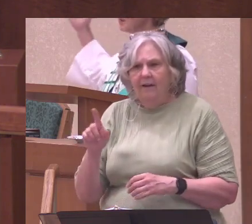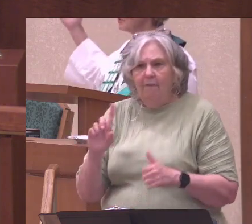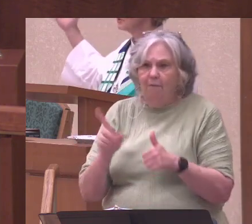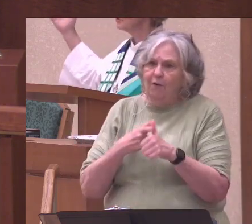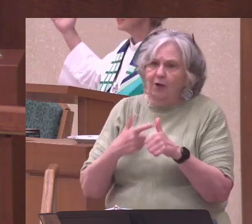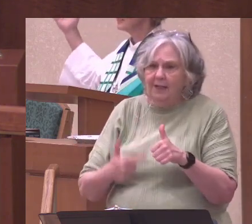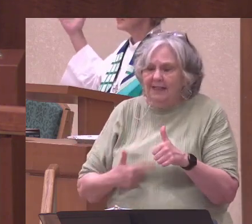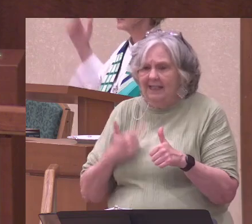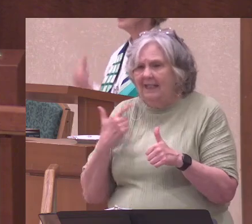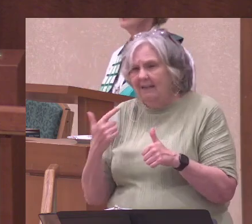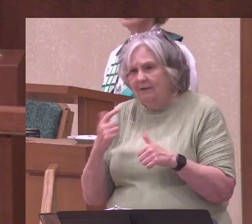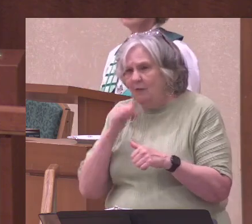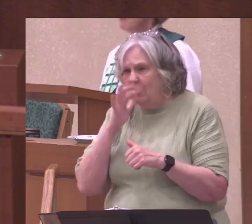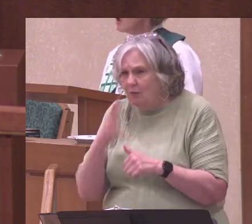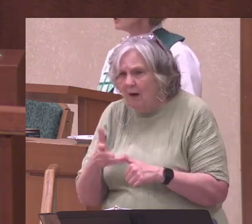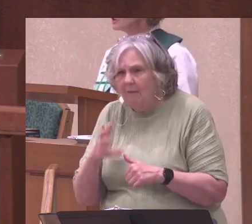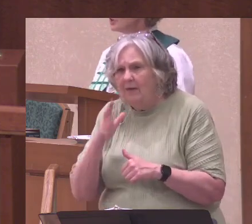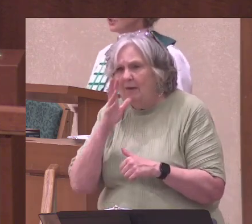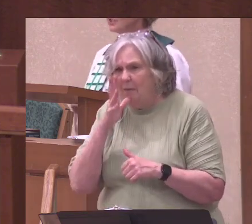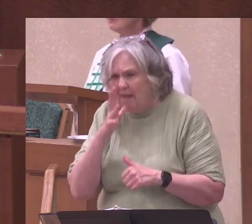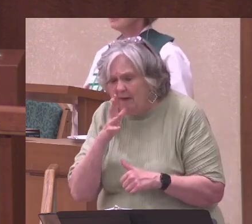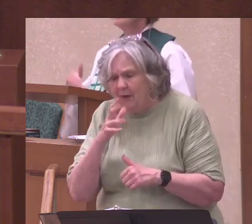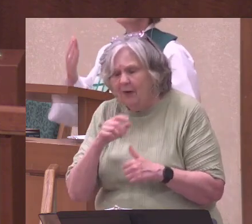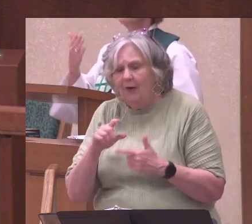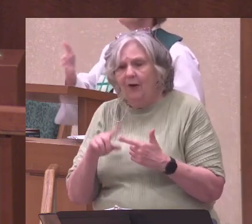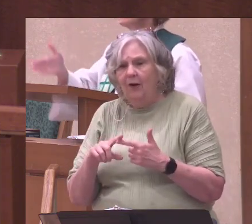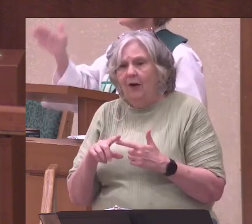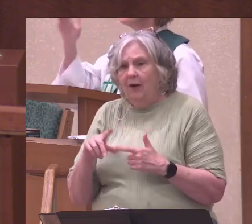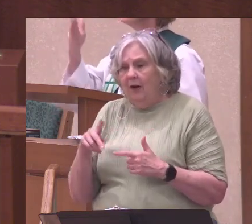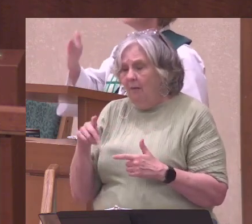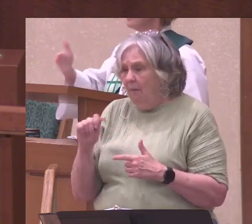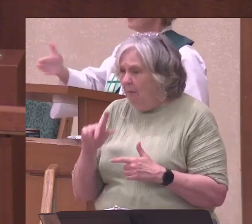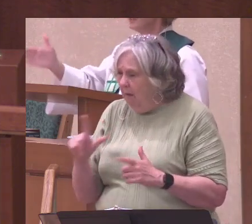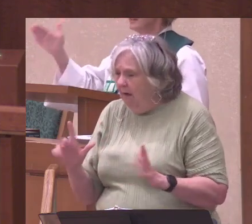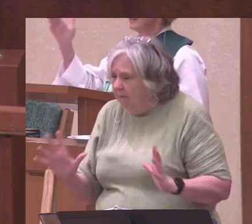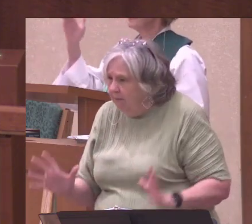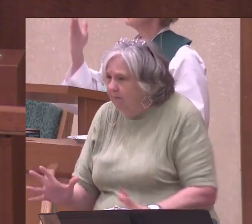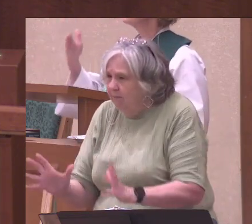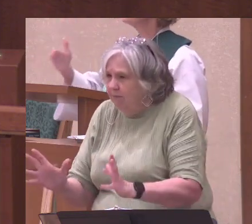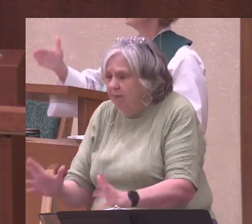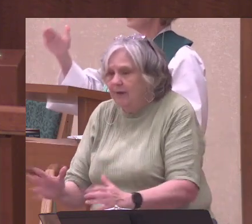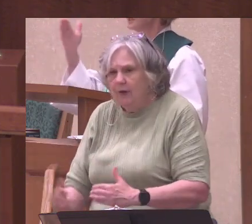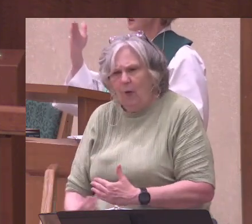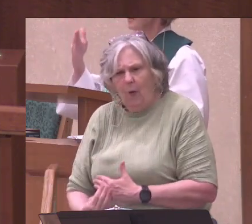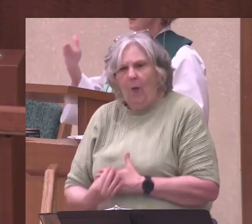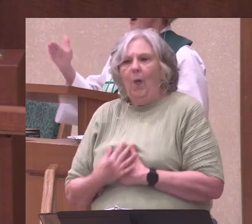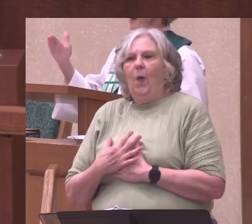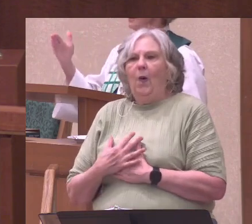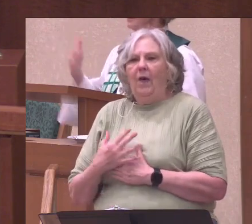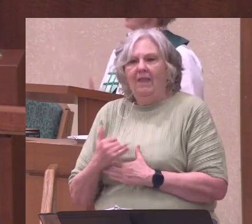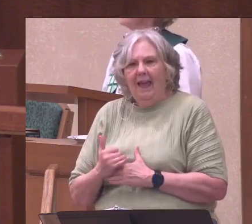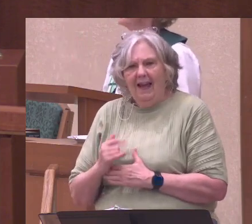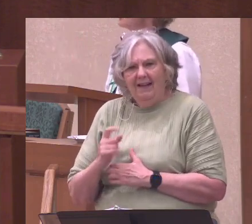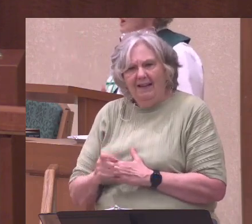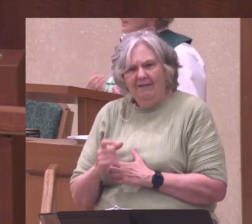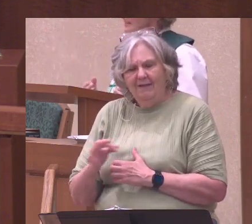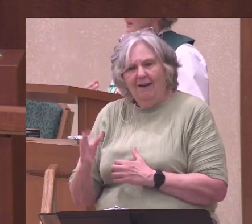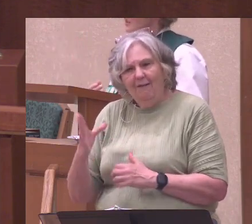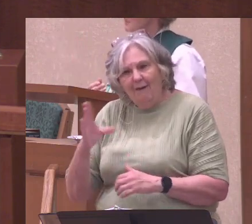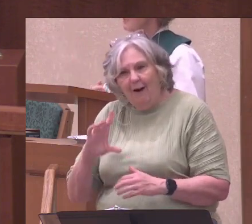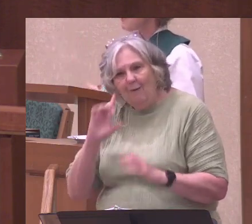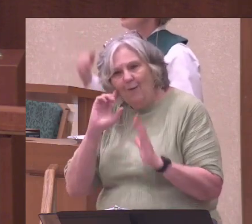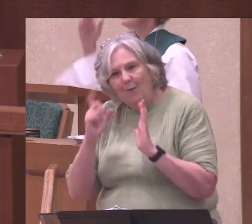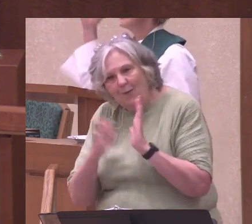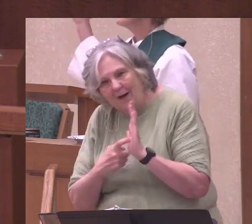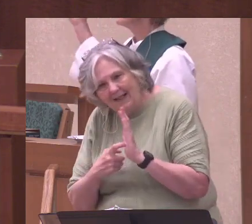his mother Eunice. Paul urges Timothy to fan into flame the gift of God,